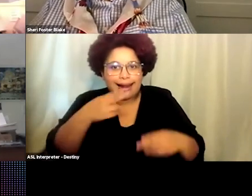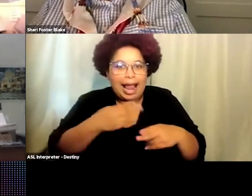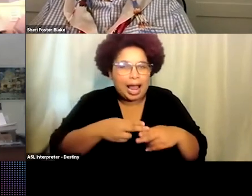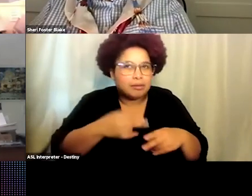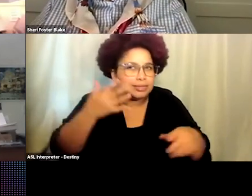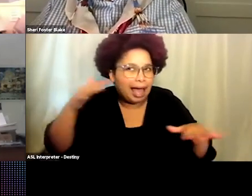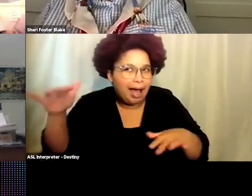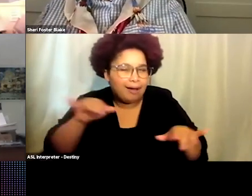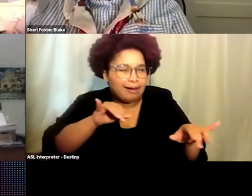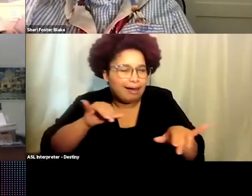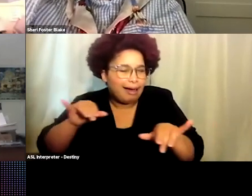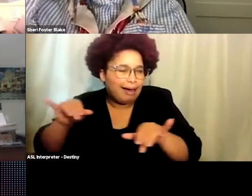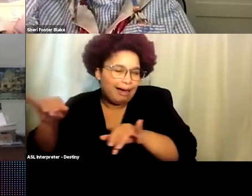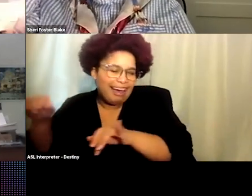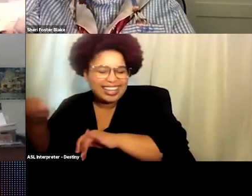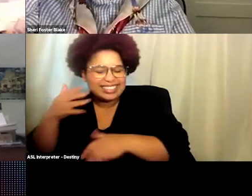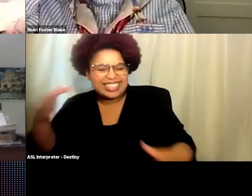lot of it. There you go.